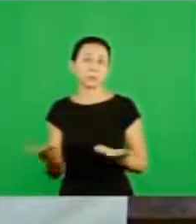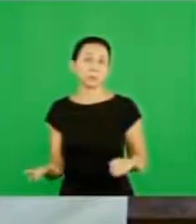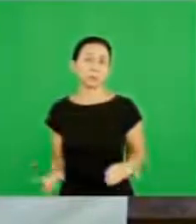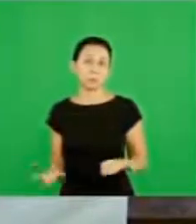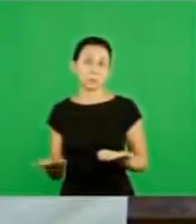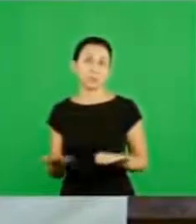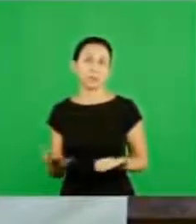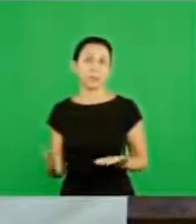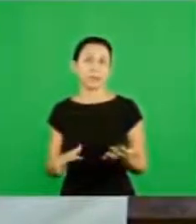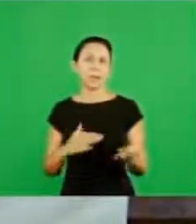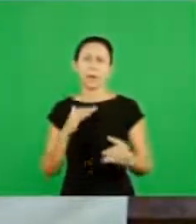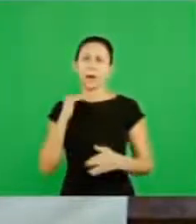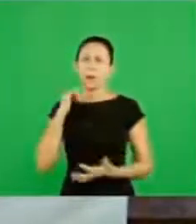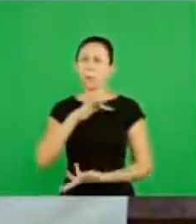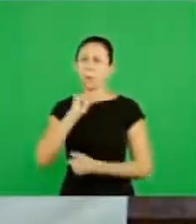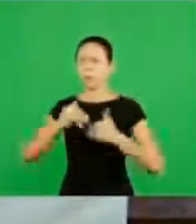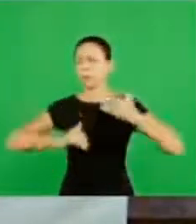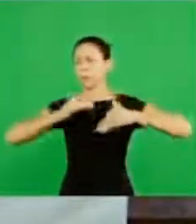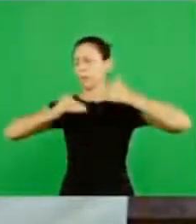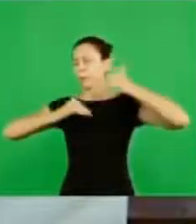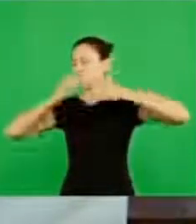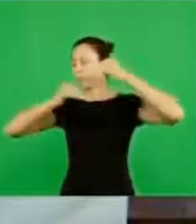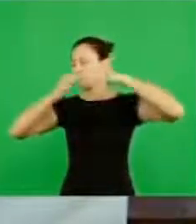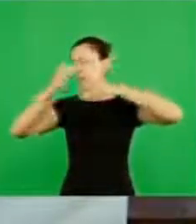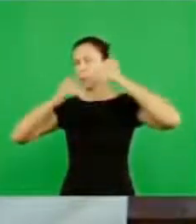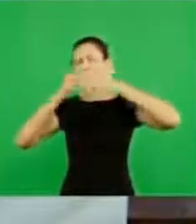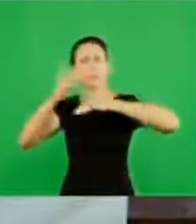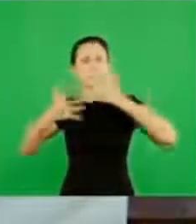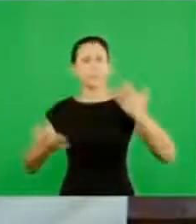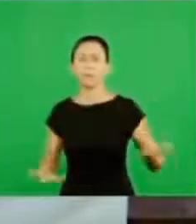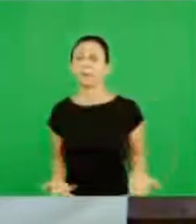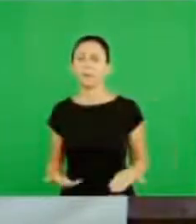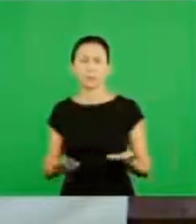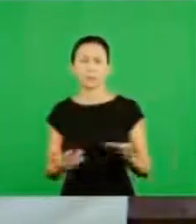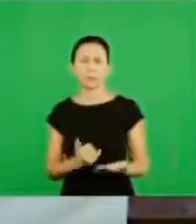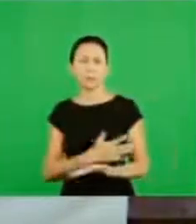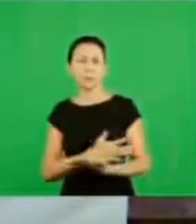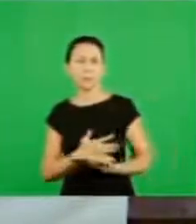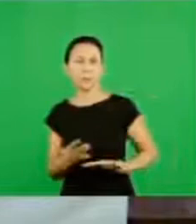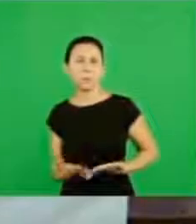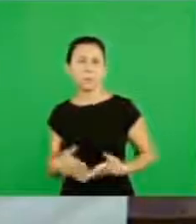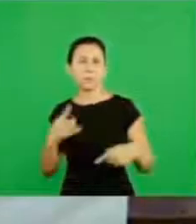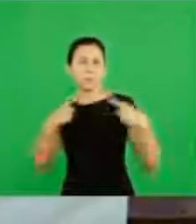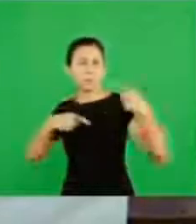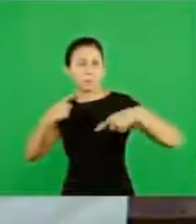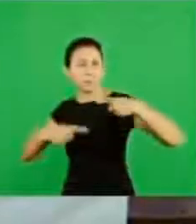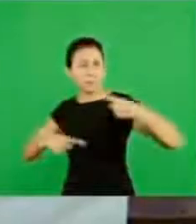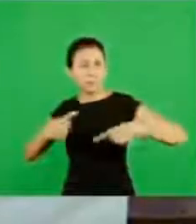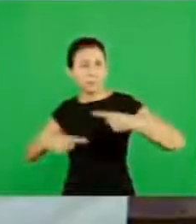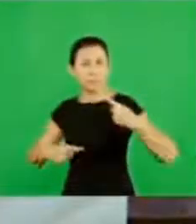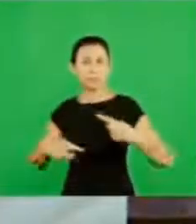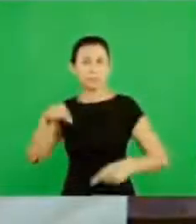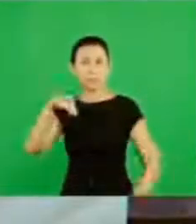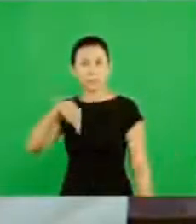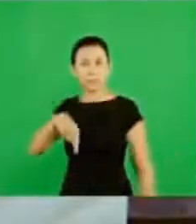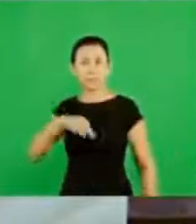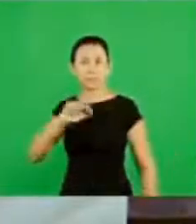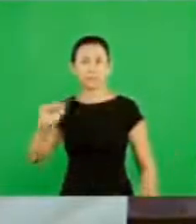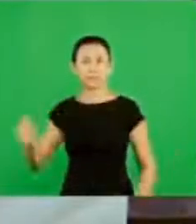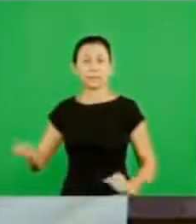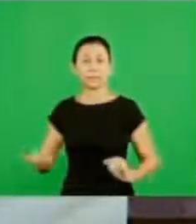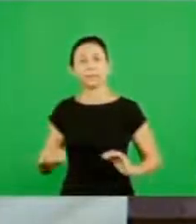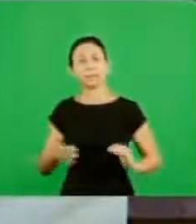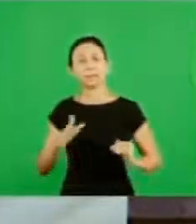it's ideological. Everything can be resumed down to this. The world is not, it's part of man.